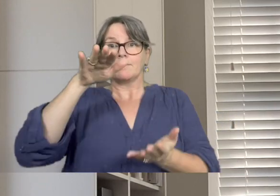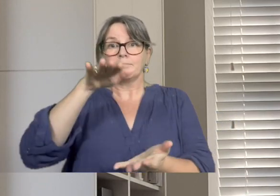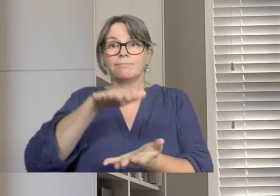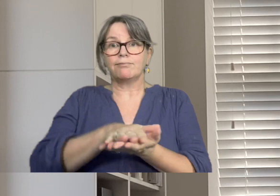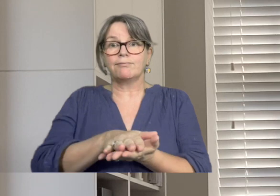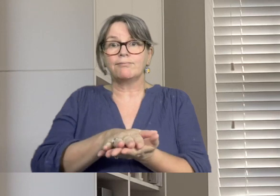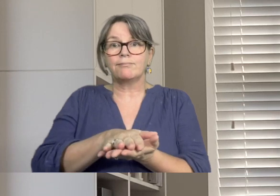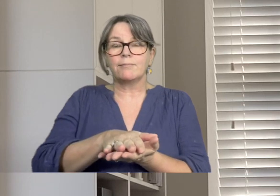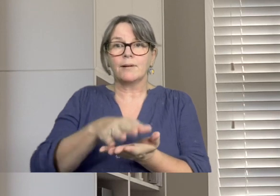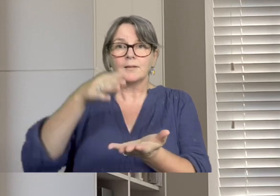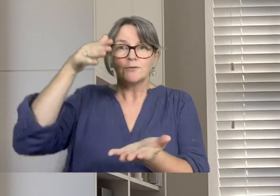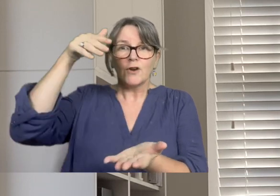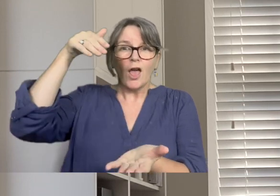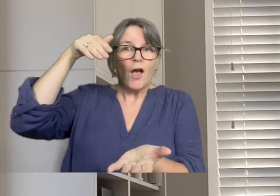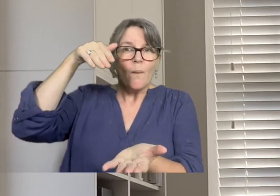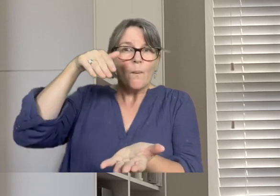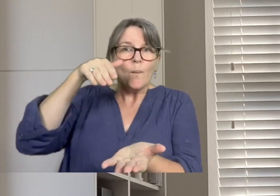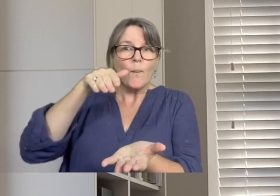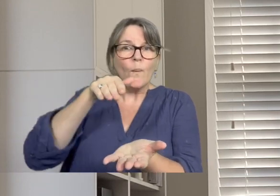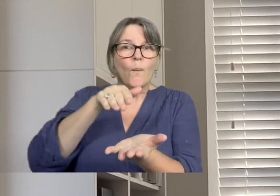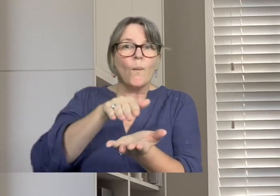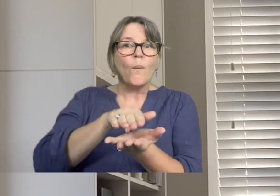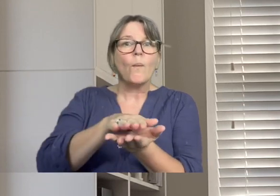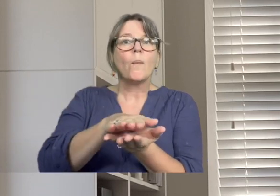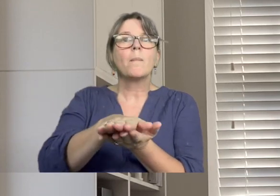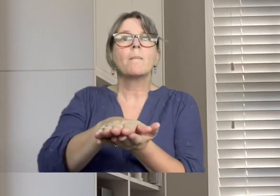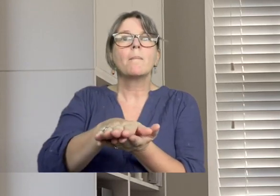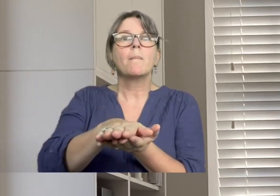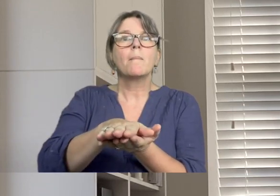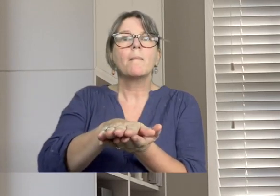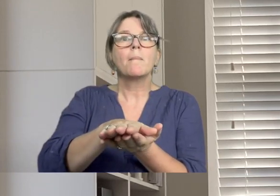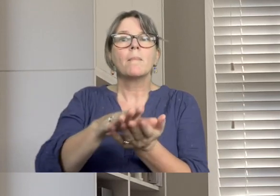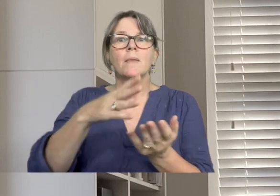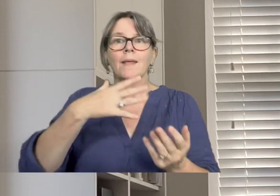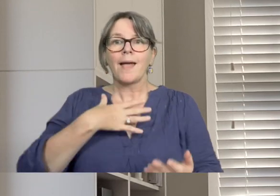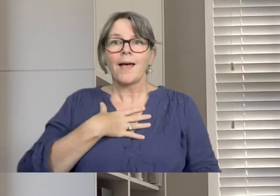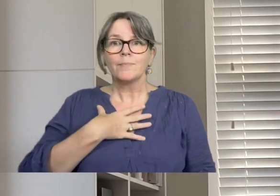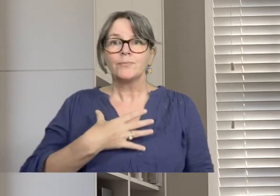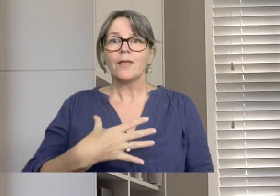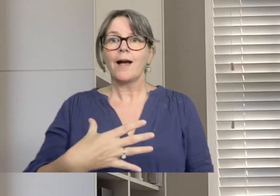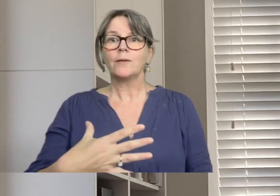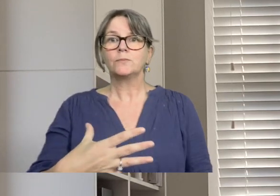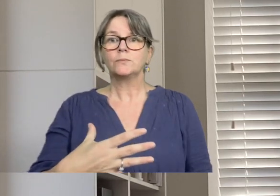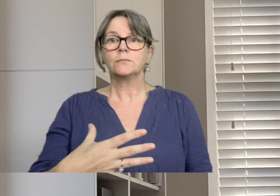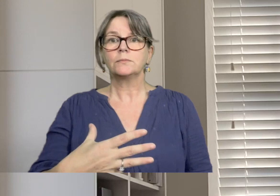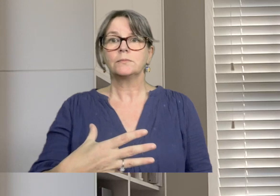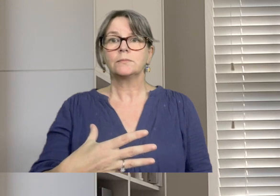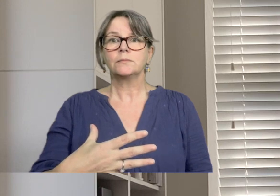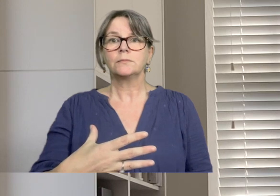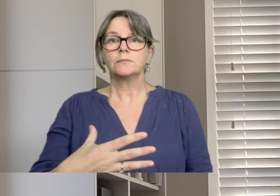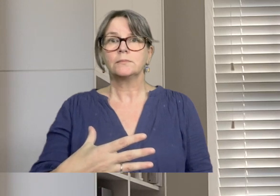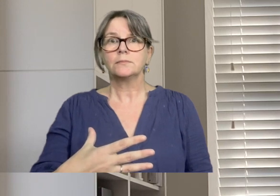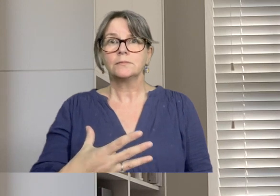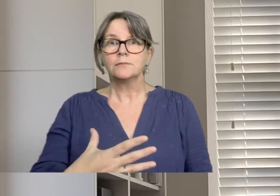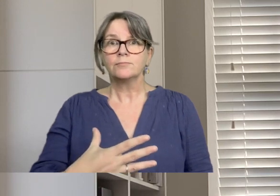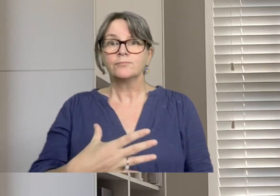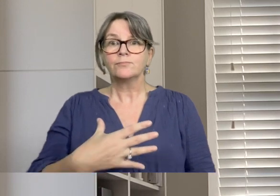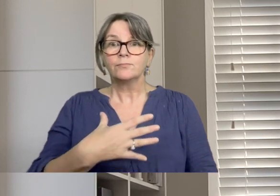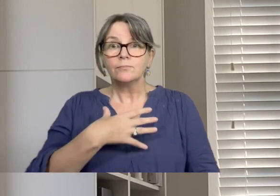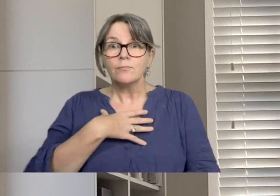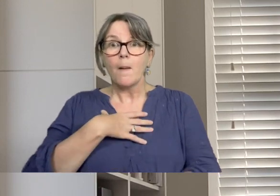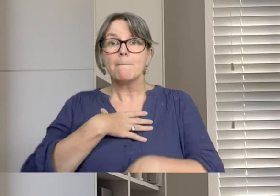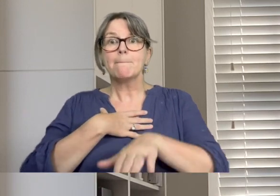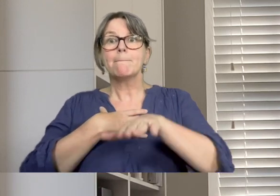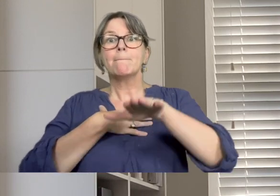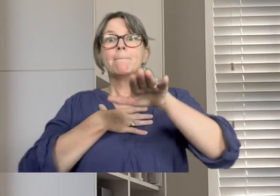mat. The pelvis is going to touch down with the belly button down, and then we're going to roll through and find our neutral position here. We take a breath